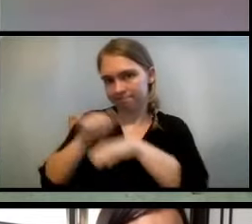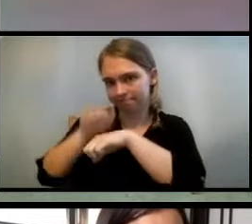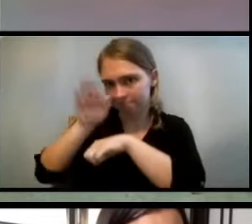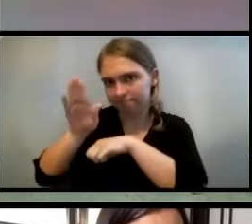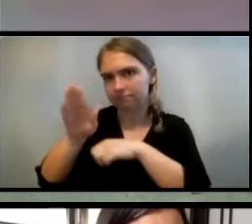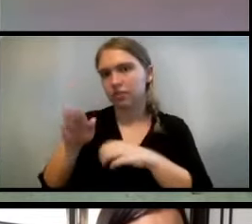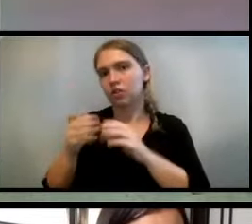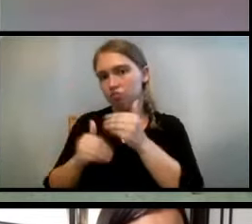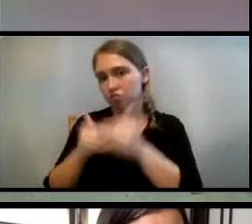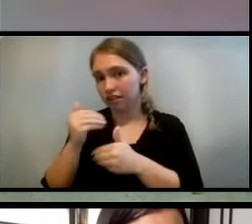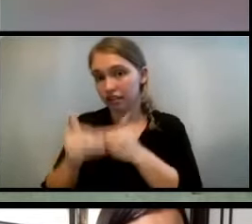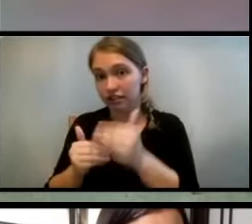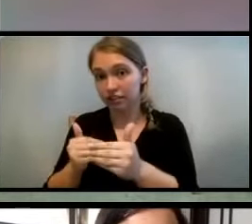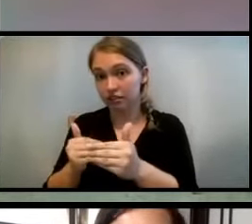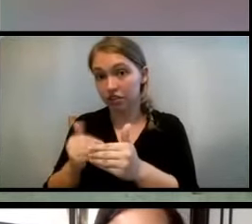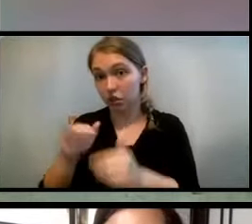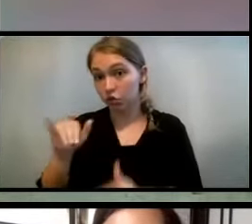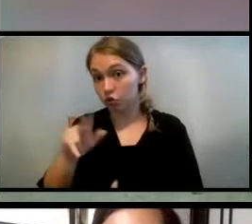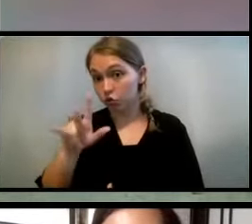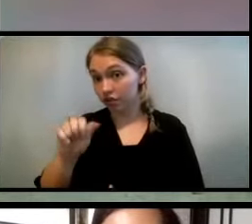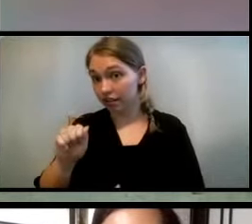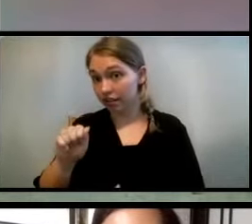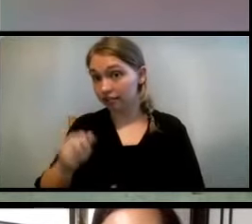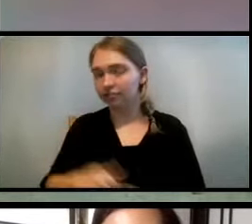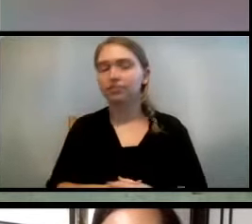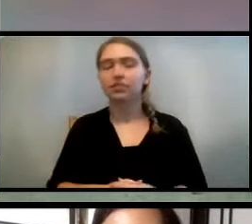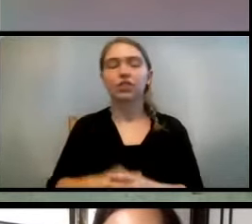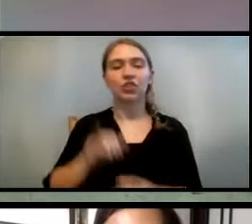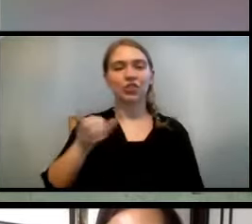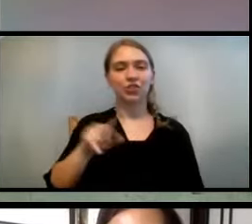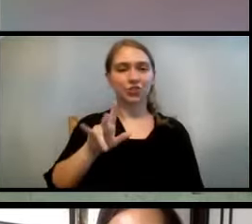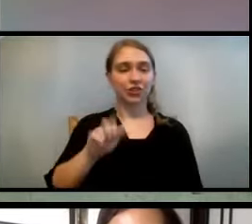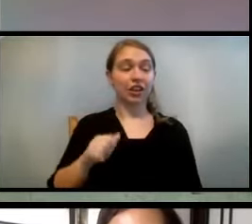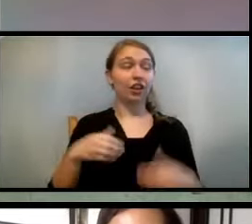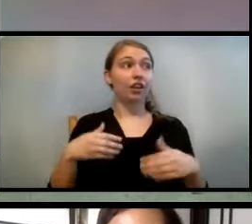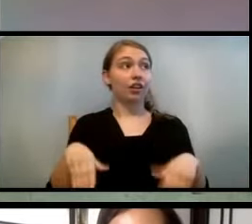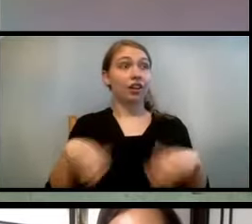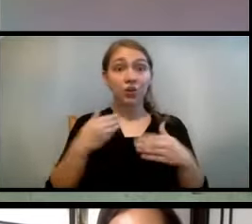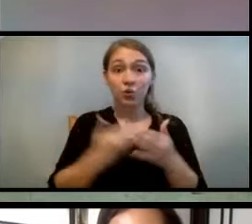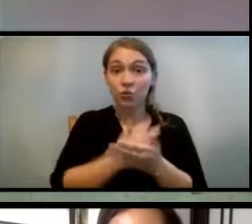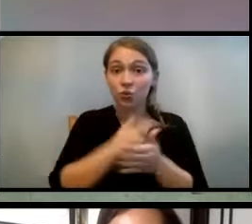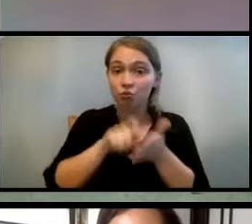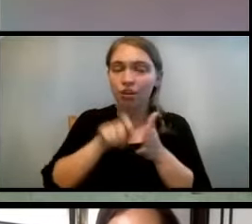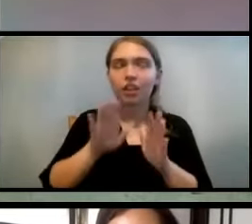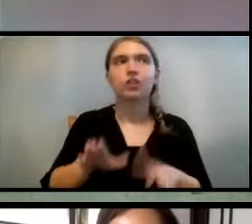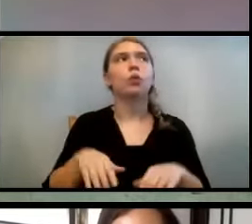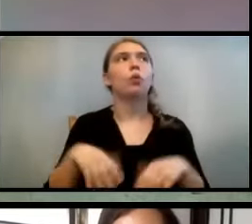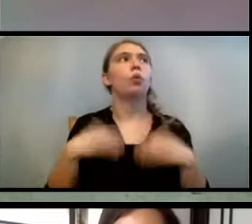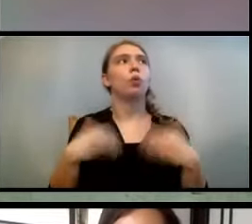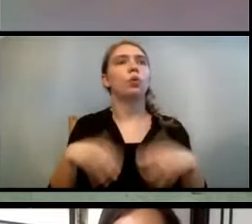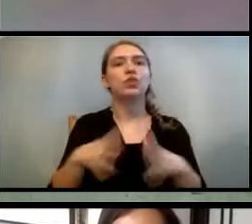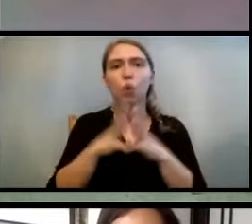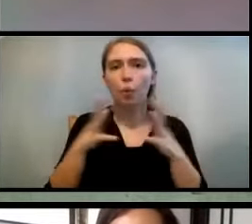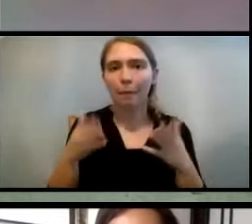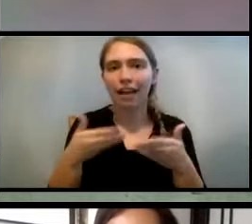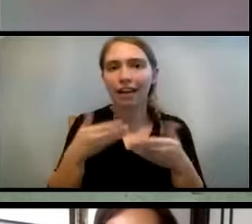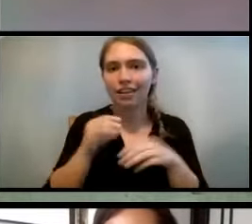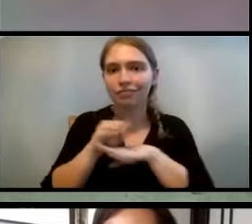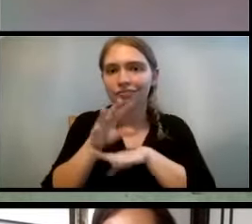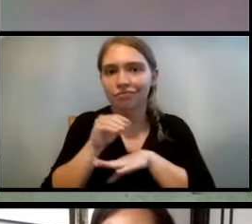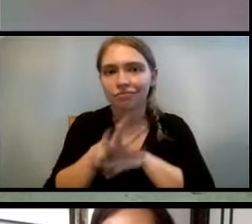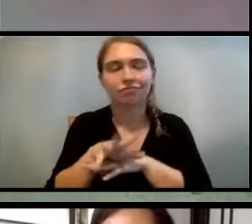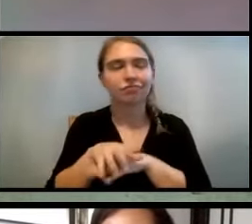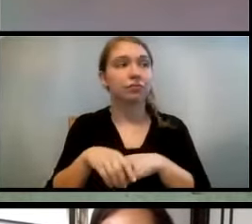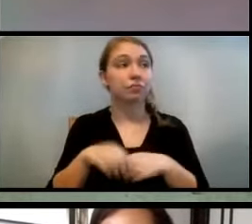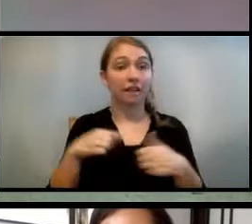Julia, do you want to tackle that first? Okay, wow. New writers, there are so many things that I could say, but the first